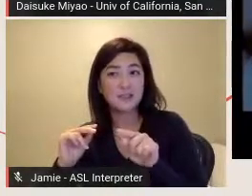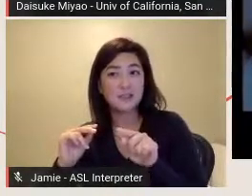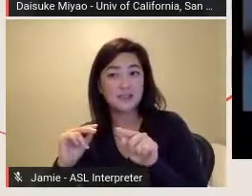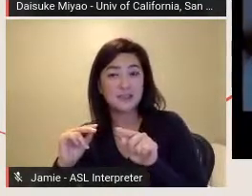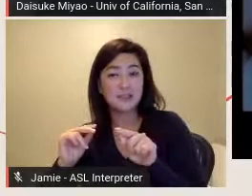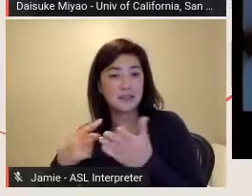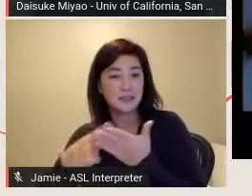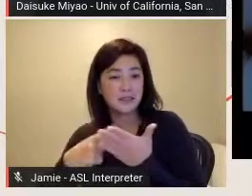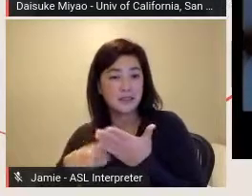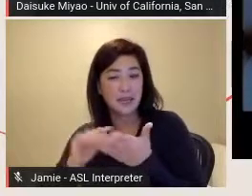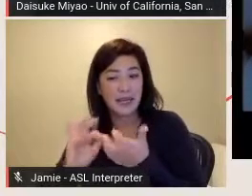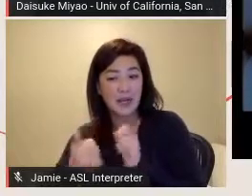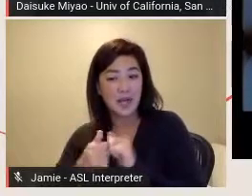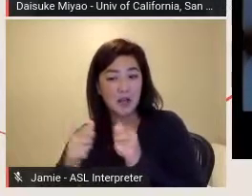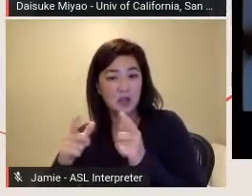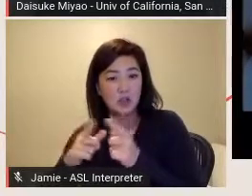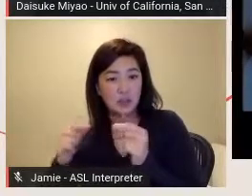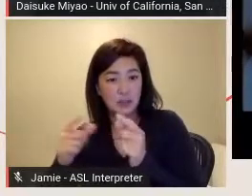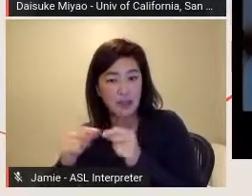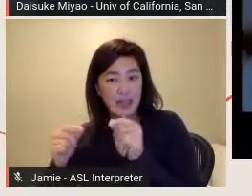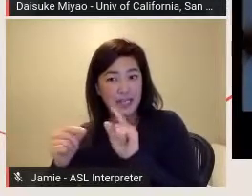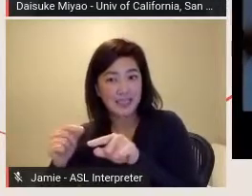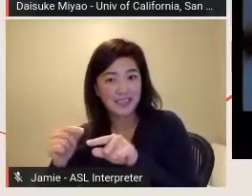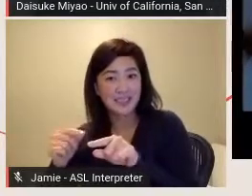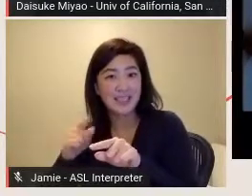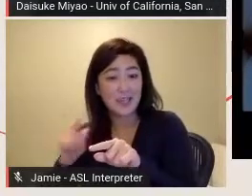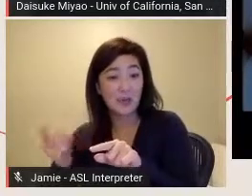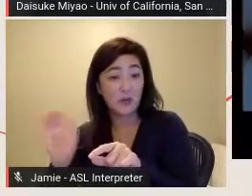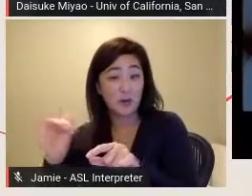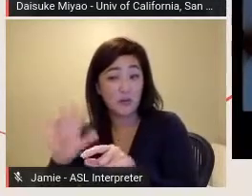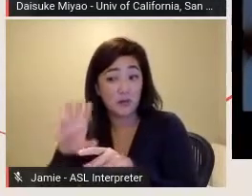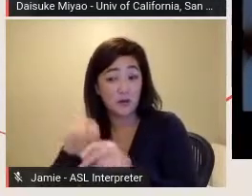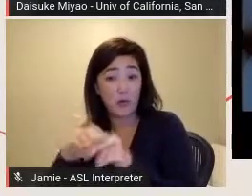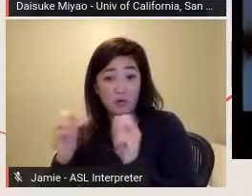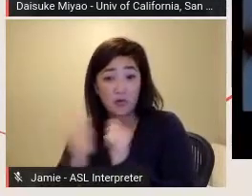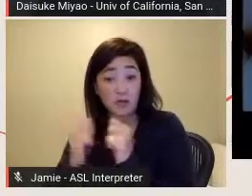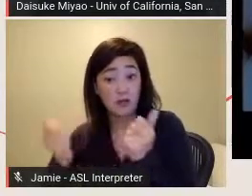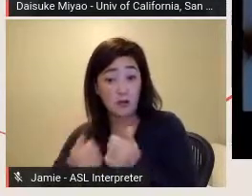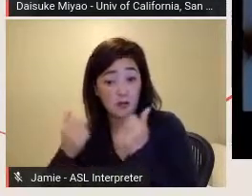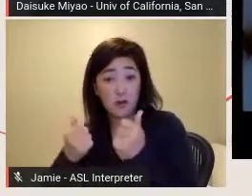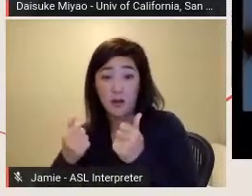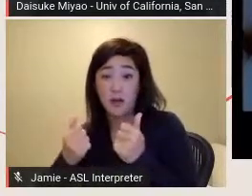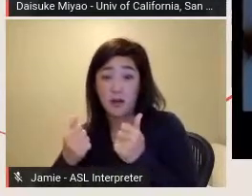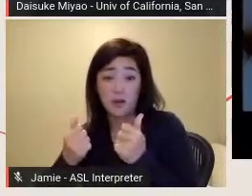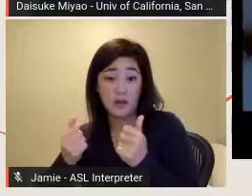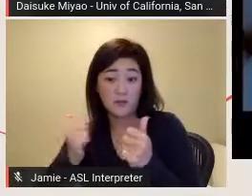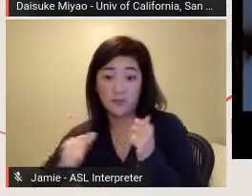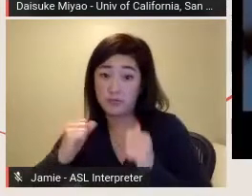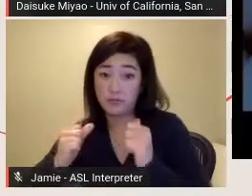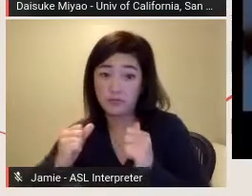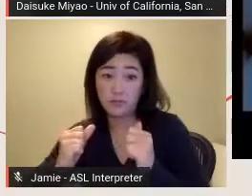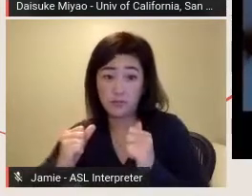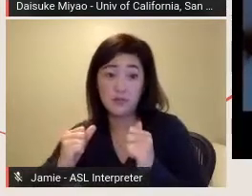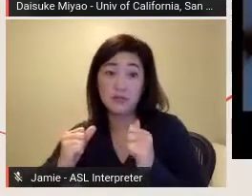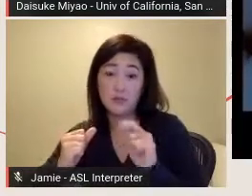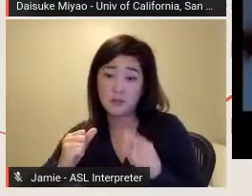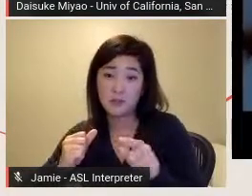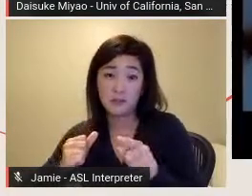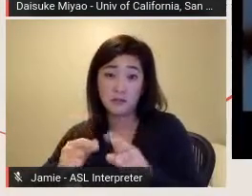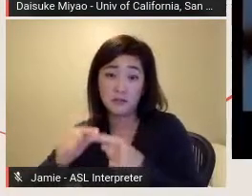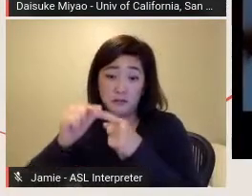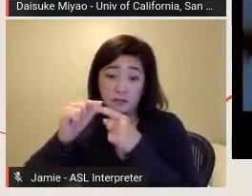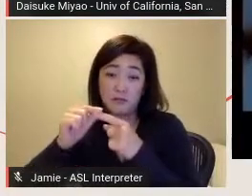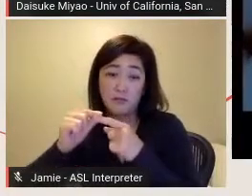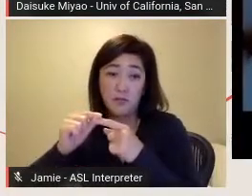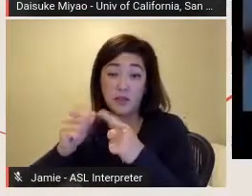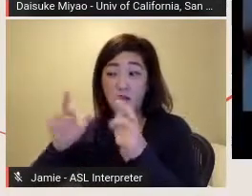how Japan was the perpetrator of different aggressive violence in Asia, and particularly the colonization of